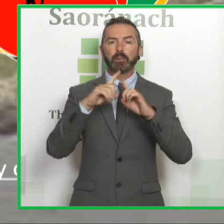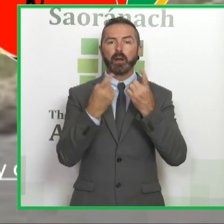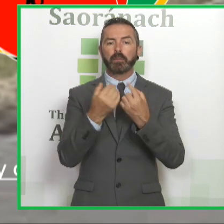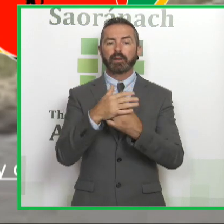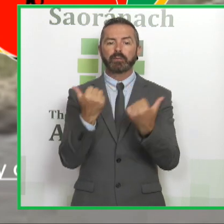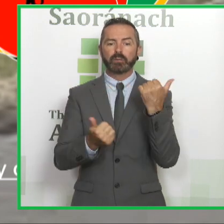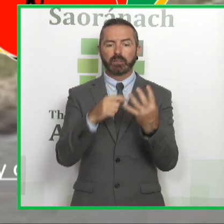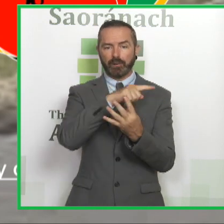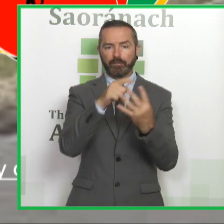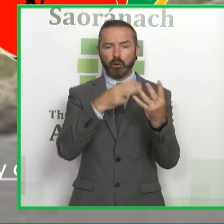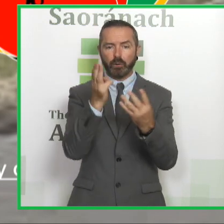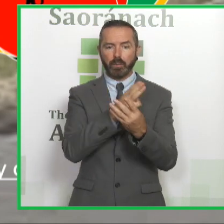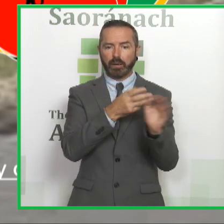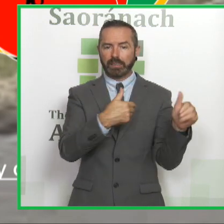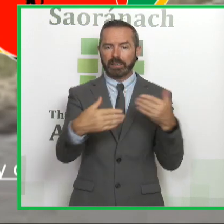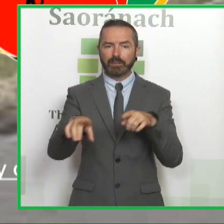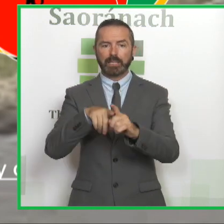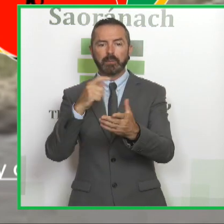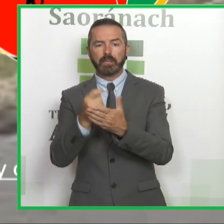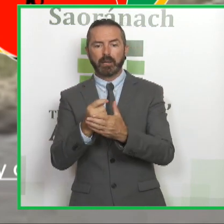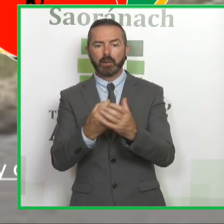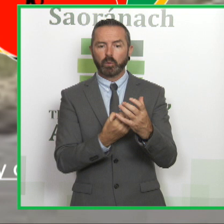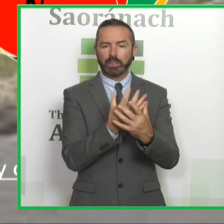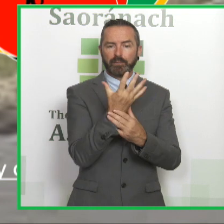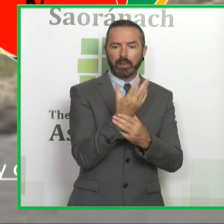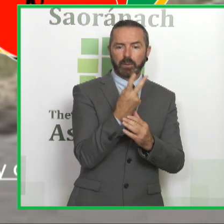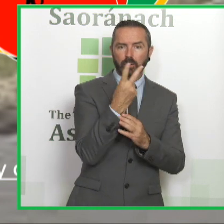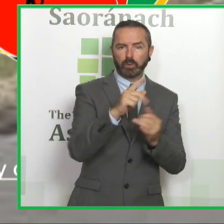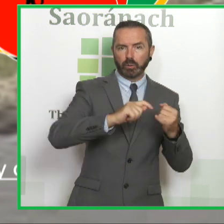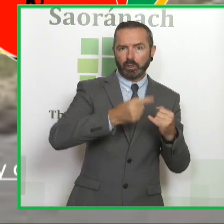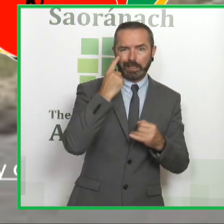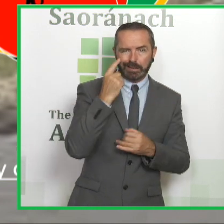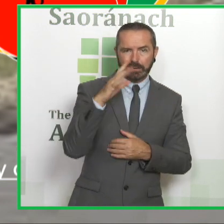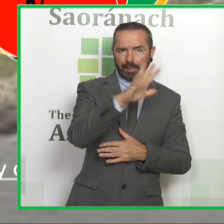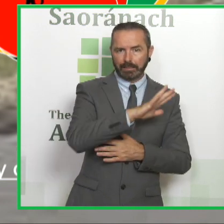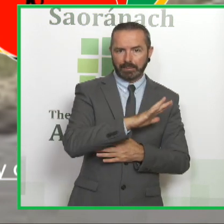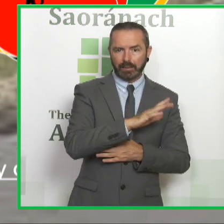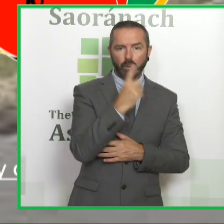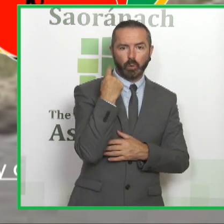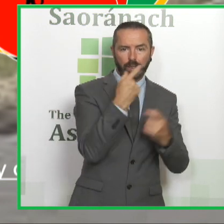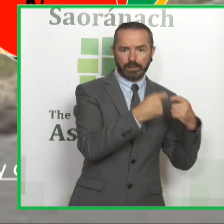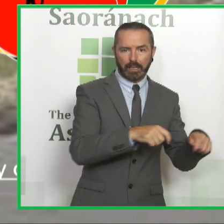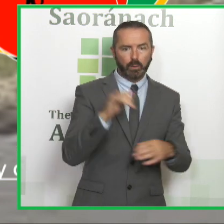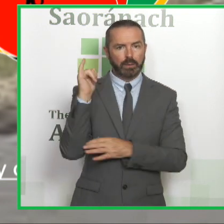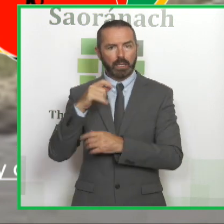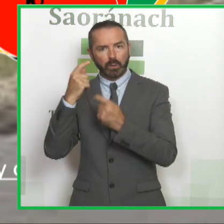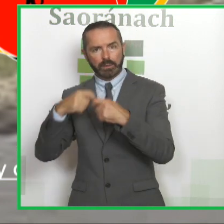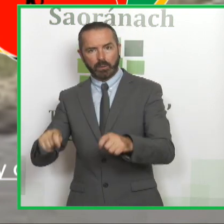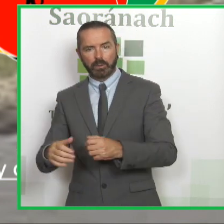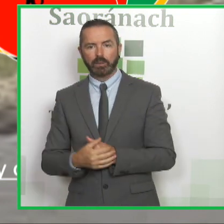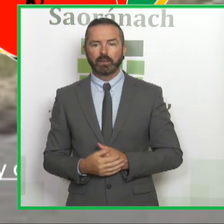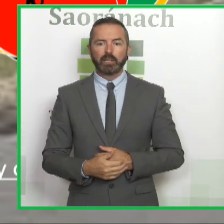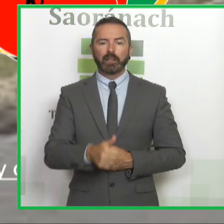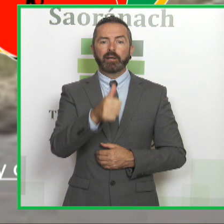delivered simultaneously that we've been developing in two non-disclosed trial sites, which we've called Whitetown and Yellowtown. The first is an